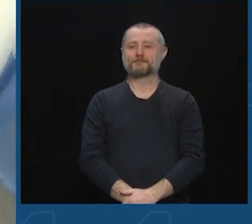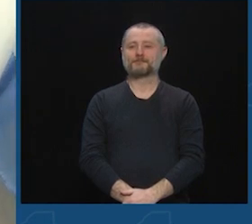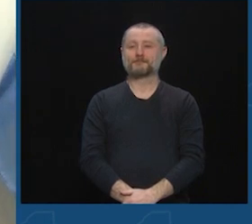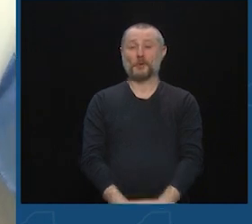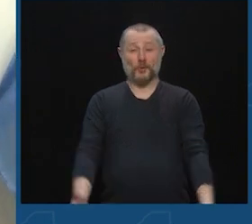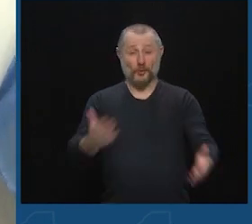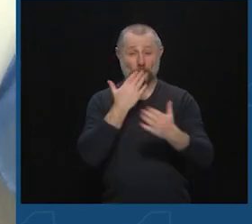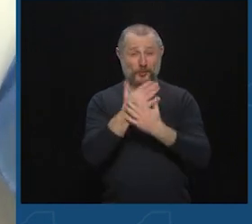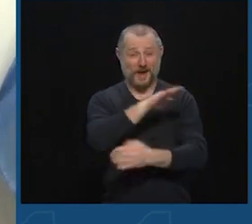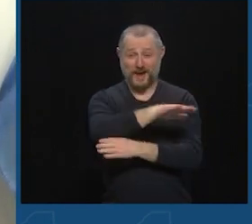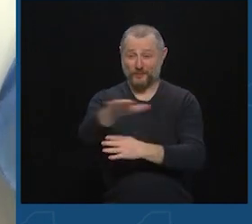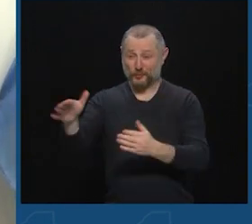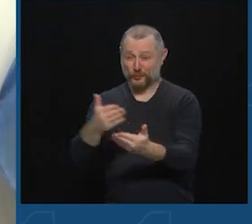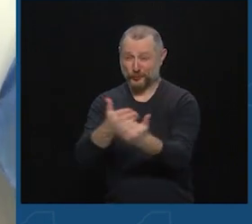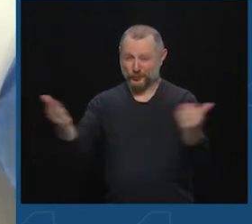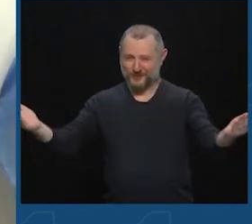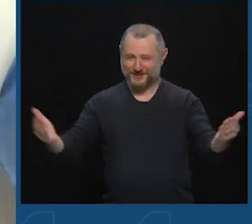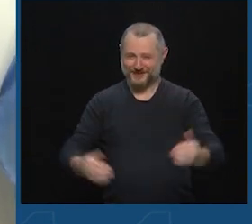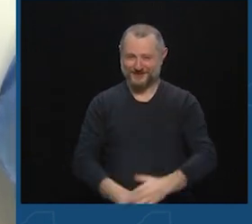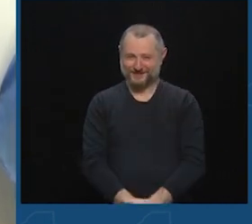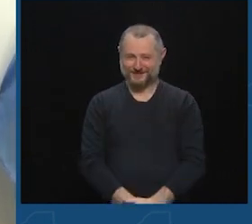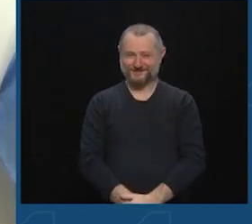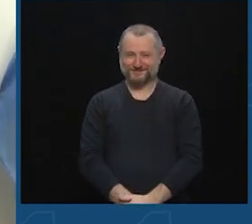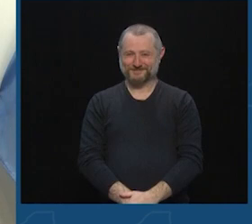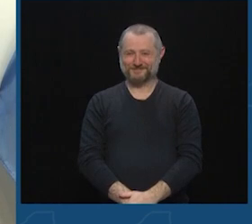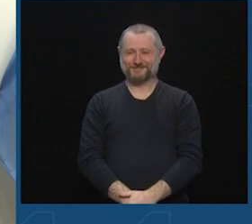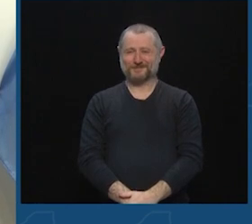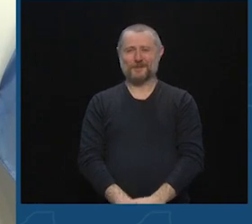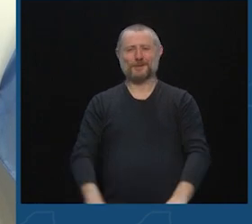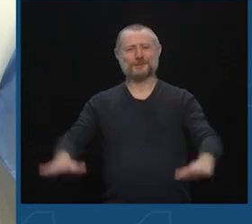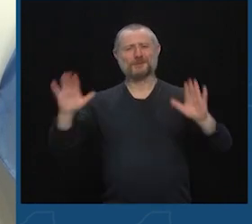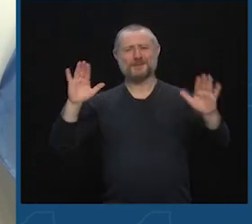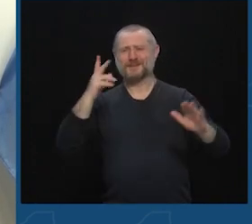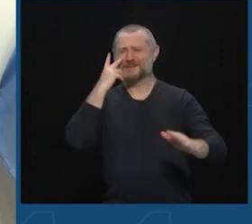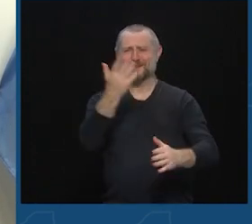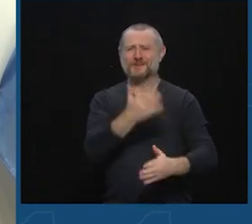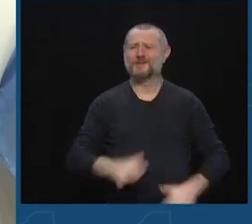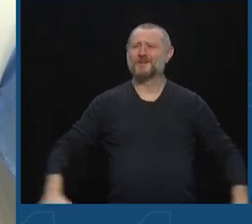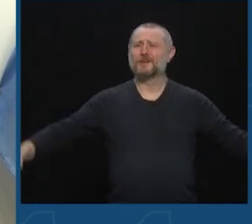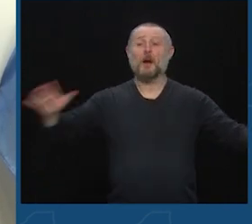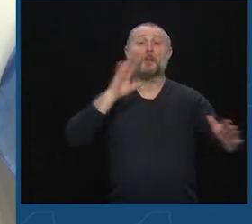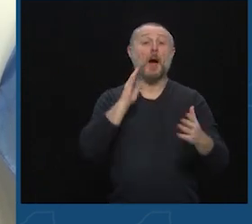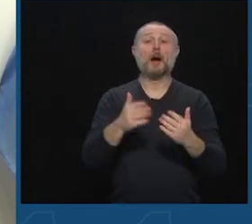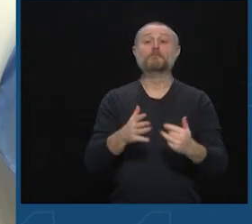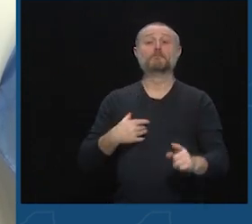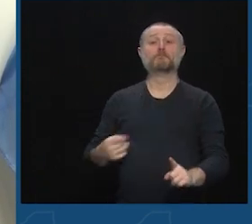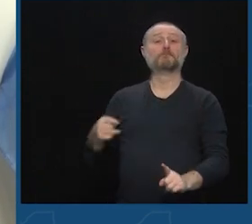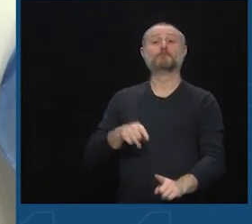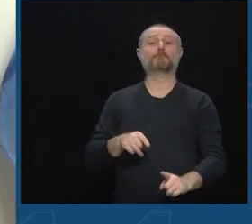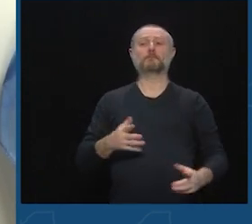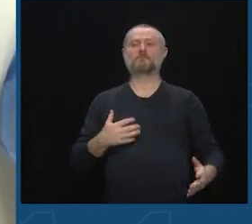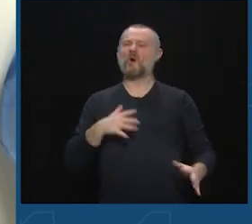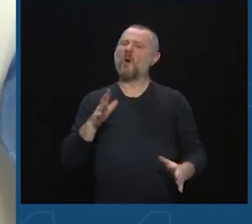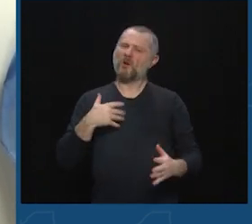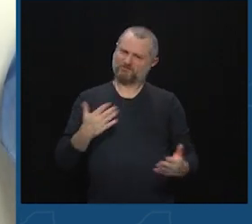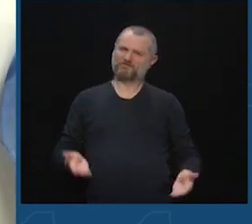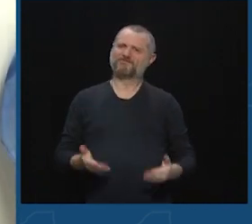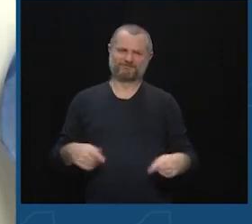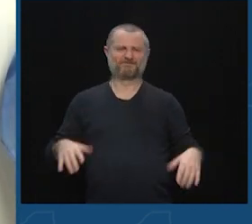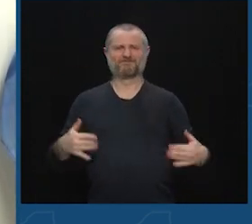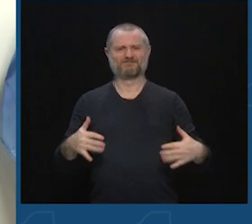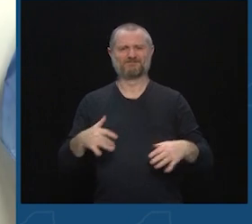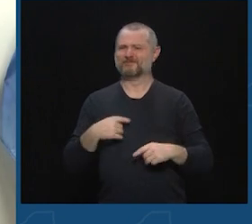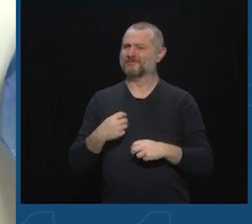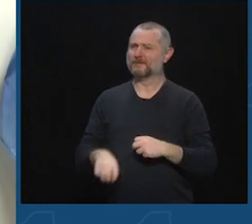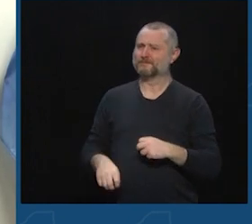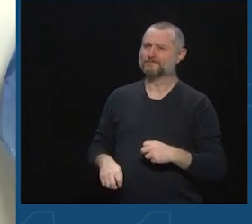Good afternoon, everyone. It's great to see you despite the circumstances. This is when having a